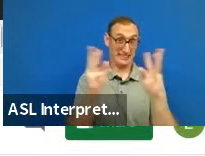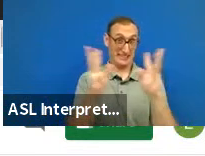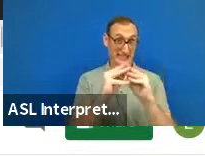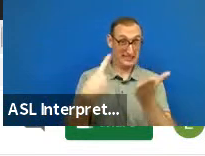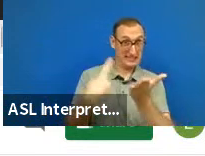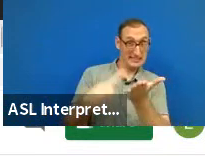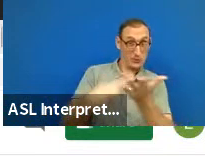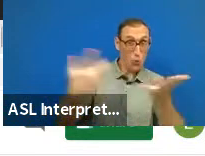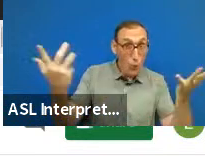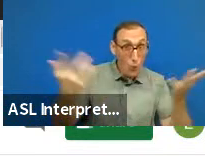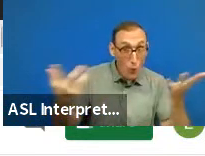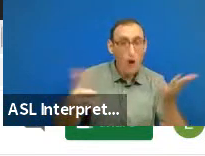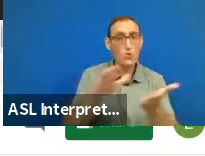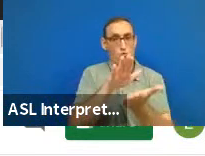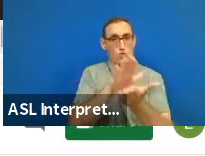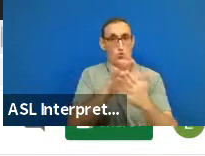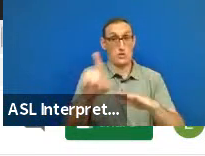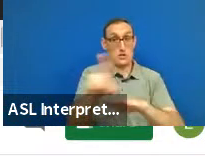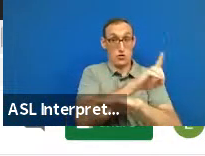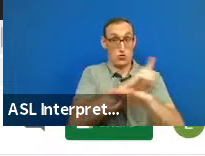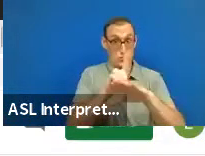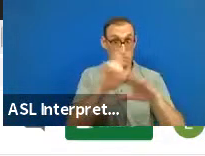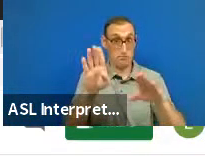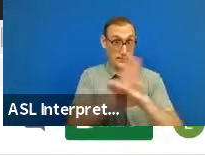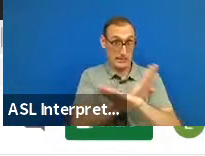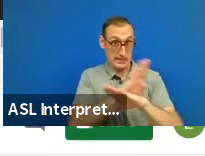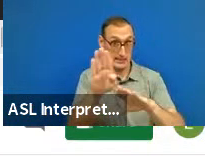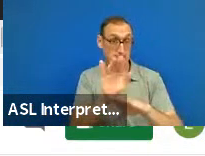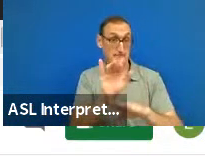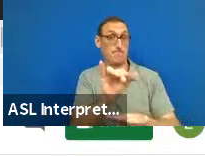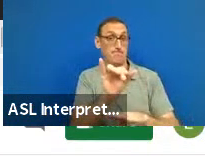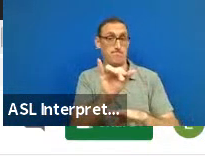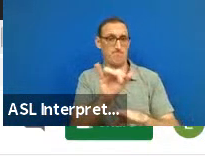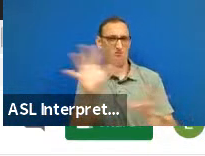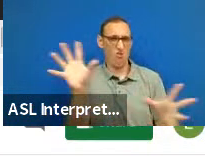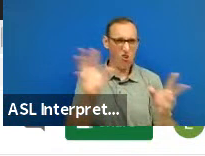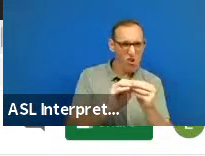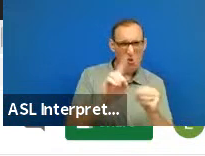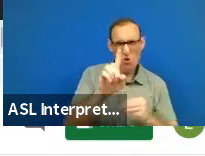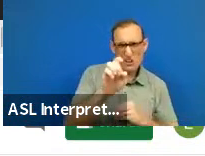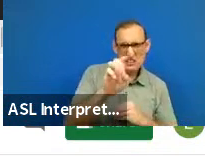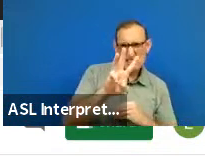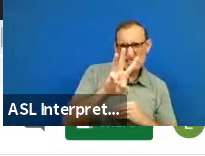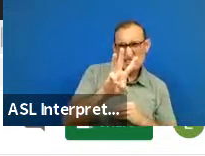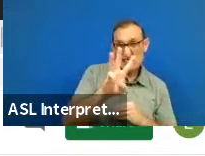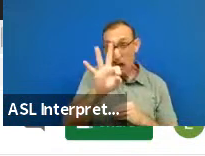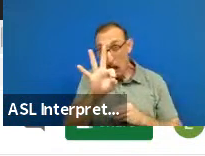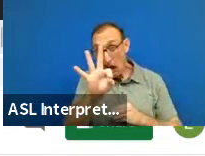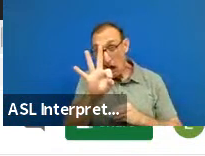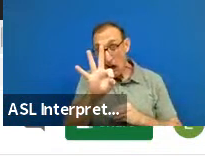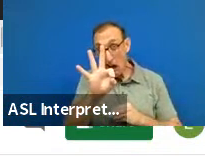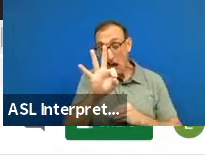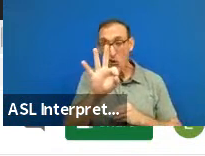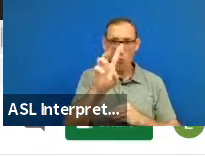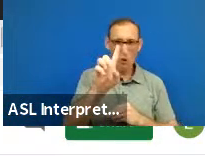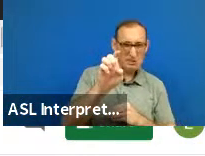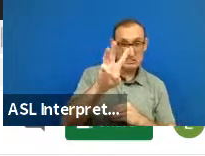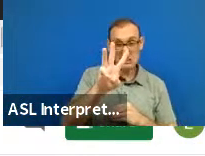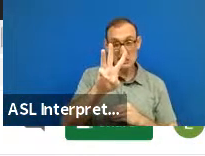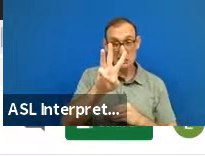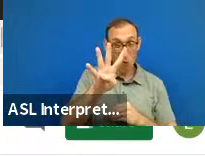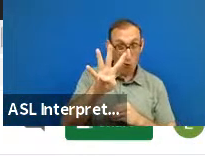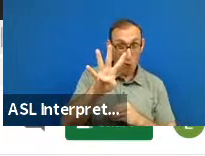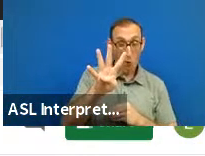of the school district and what, $164 million budget, et cetera. And it